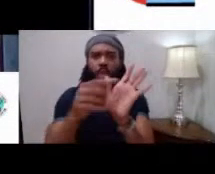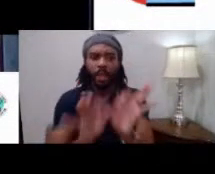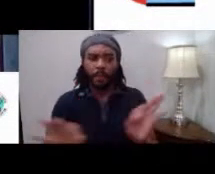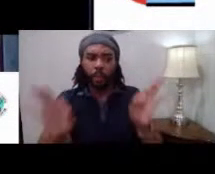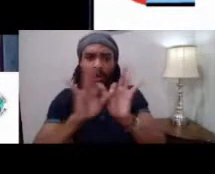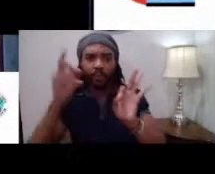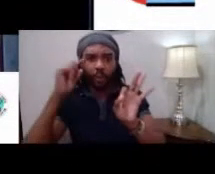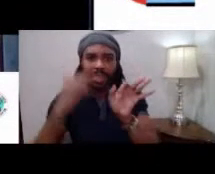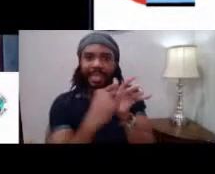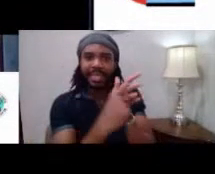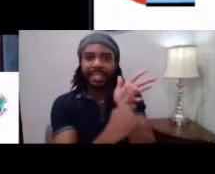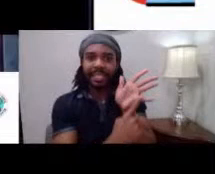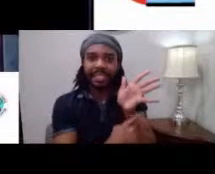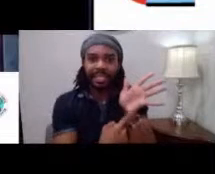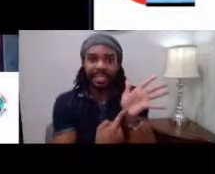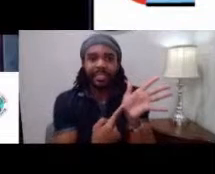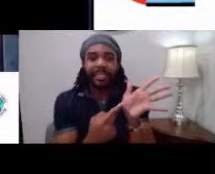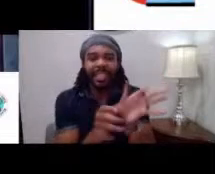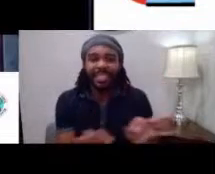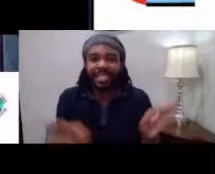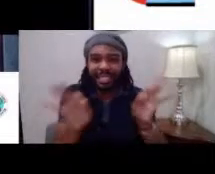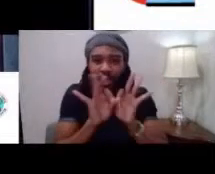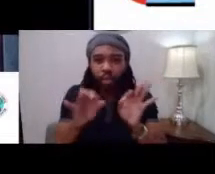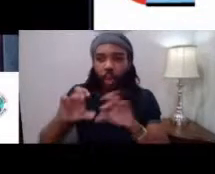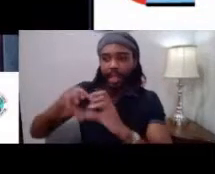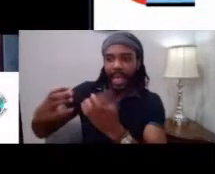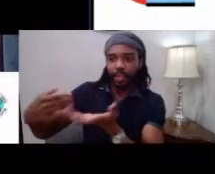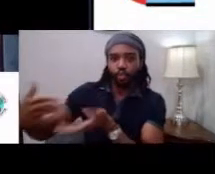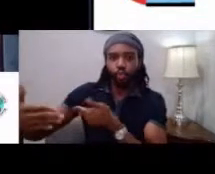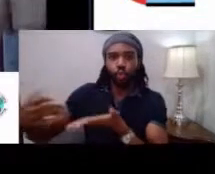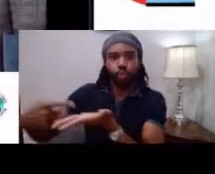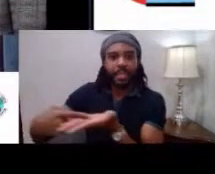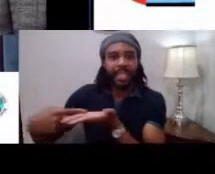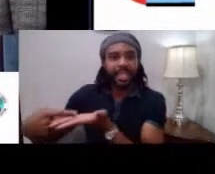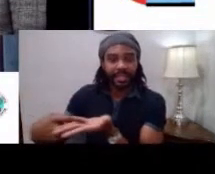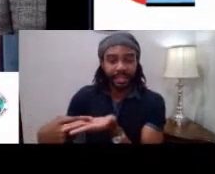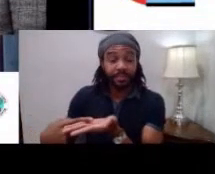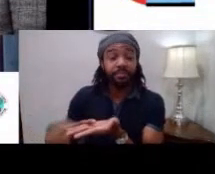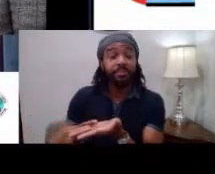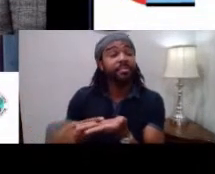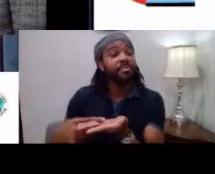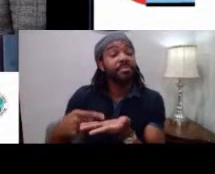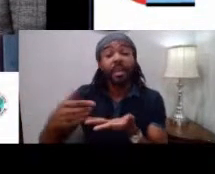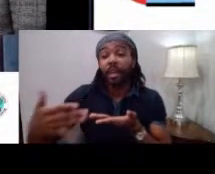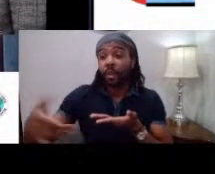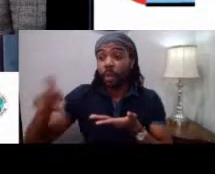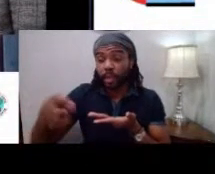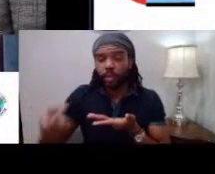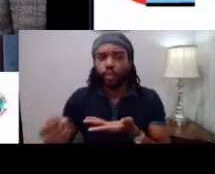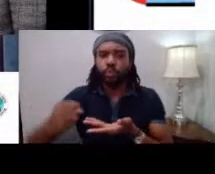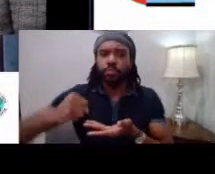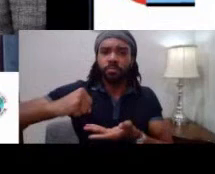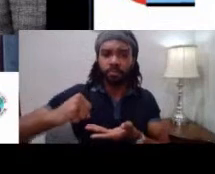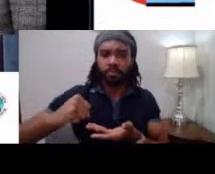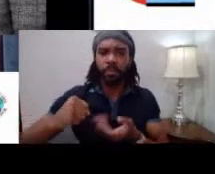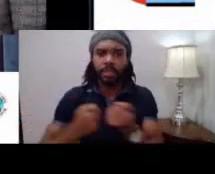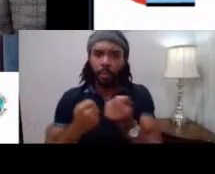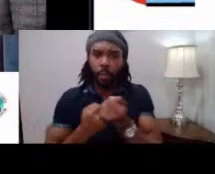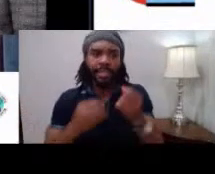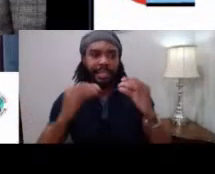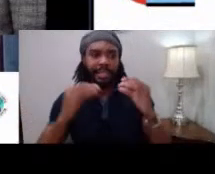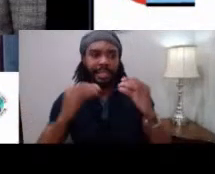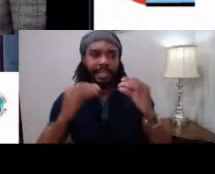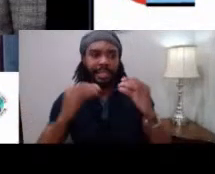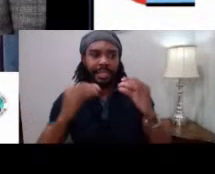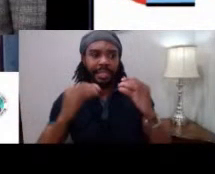classroom conversations. At some point, we must stand up for the importance of teaching about systemic racism and related